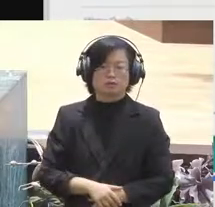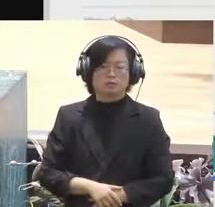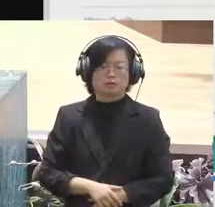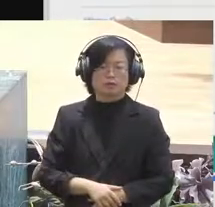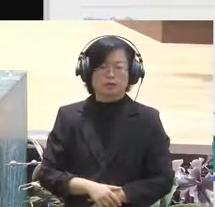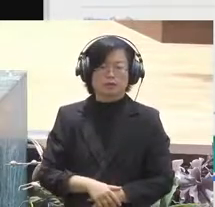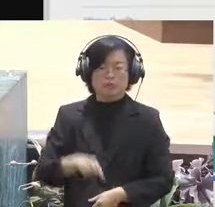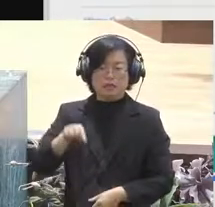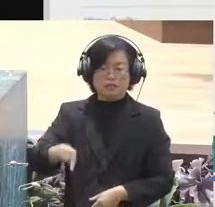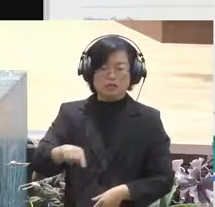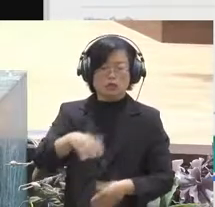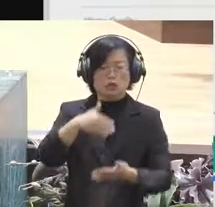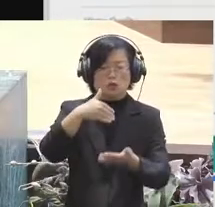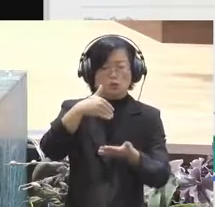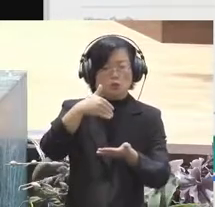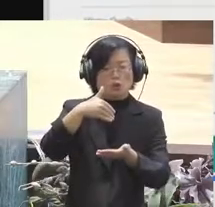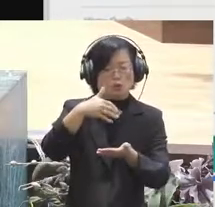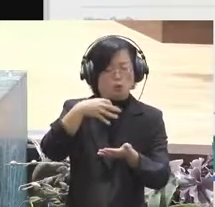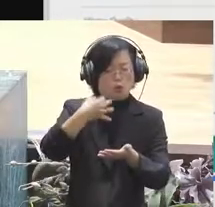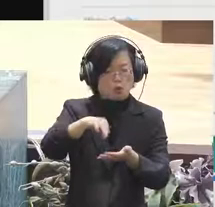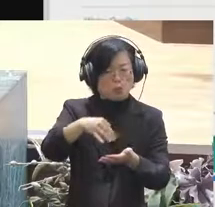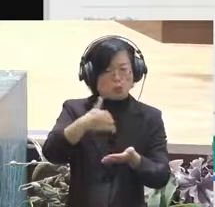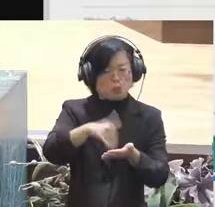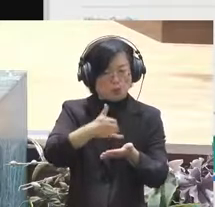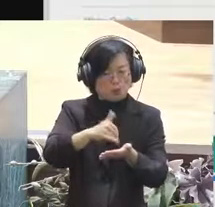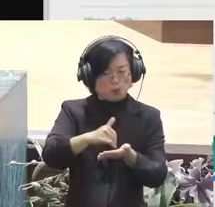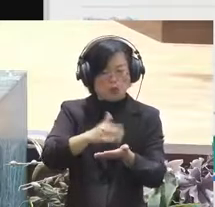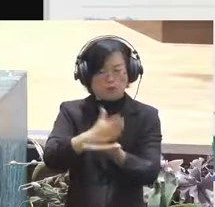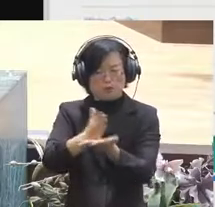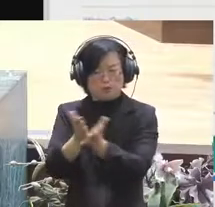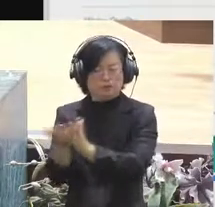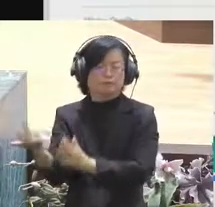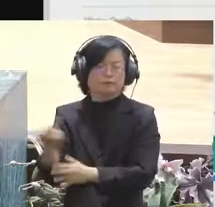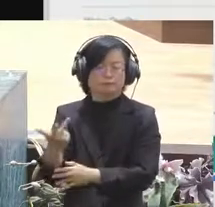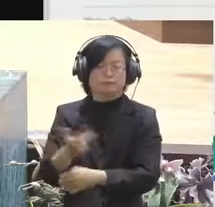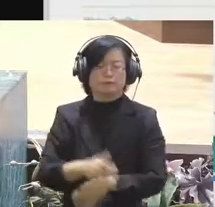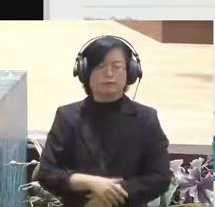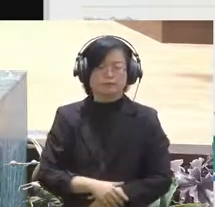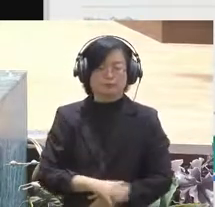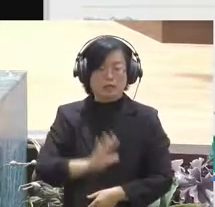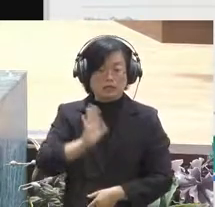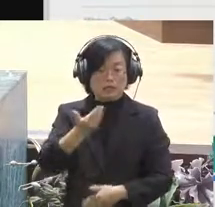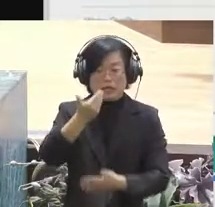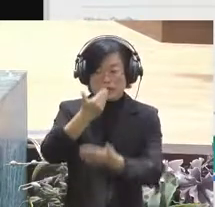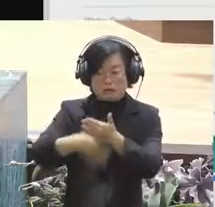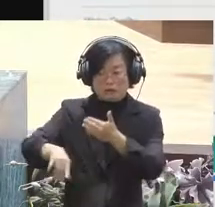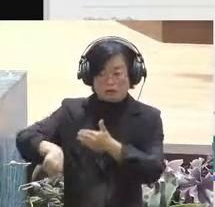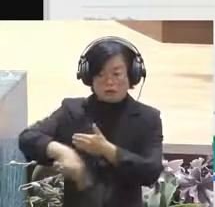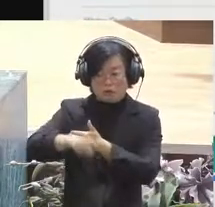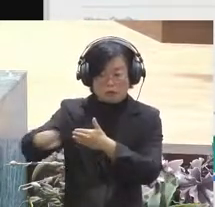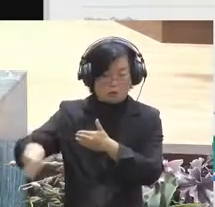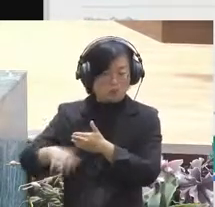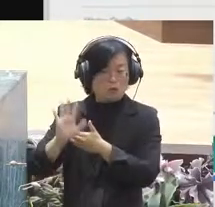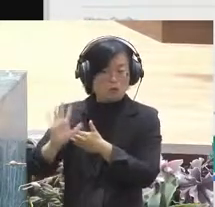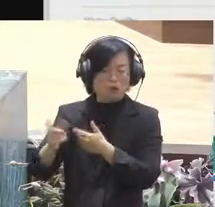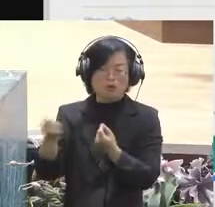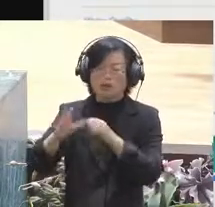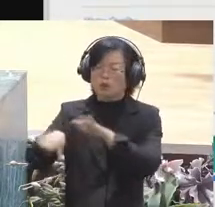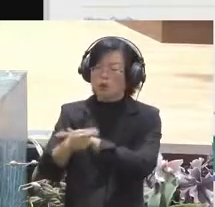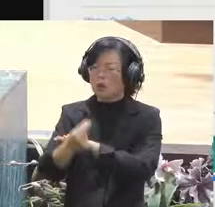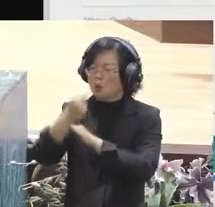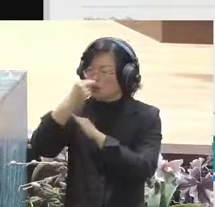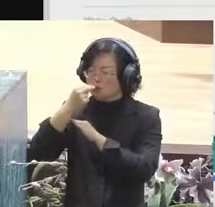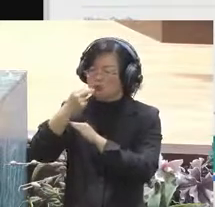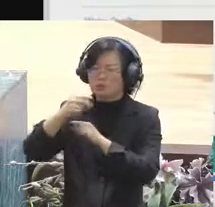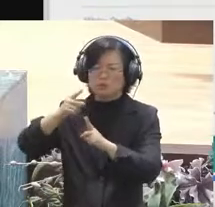in the sub-national level at the Khyber Pakhtunkhwa. So we have focused on all these indicators, and we have collected a large amount of data,